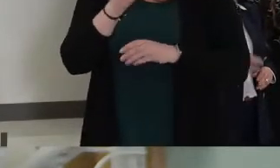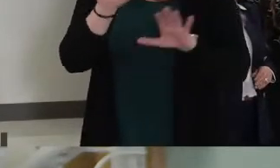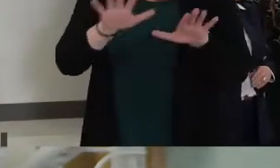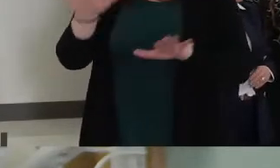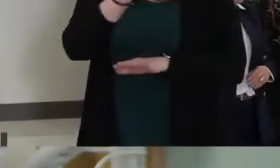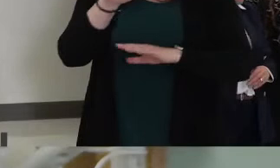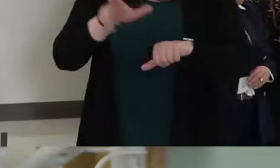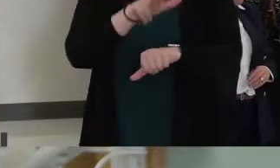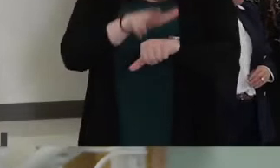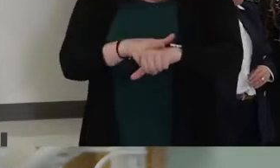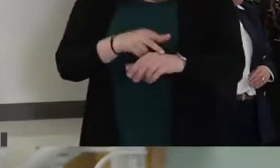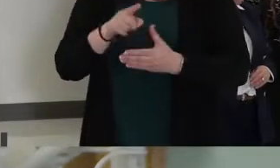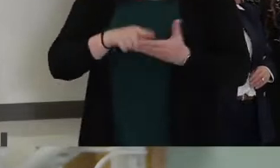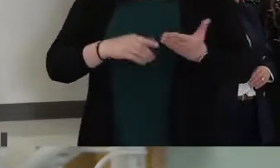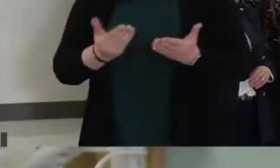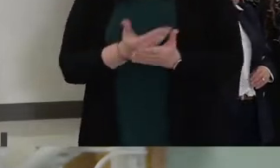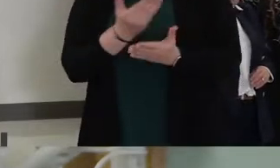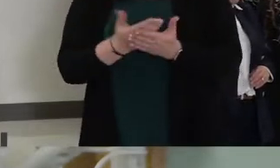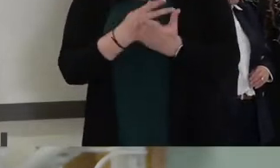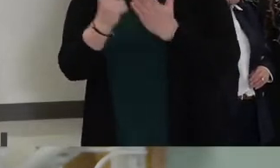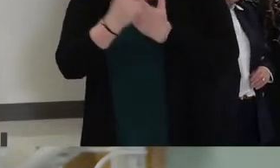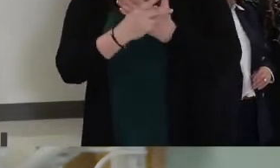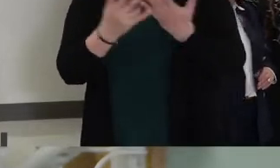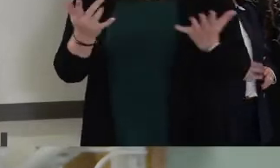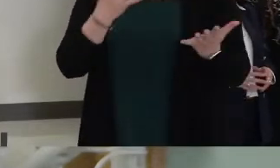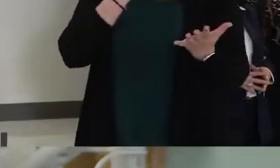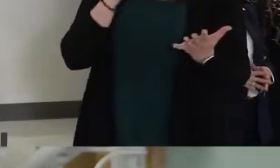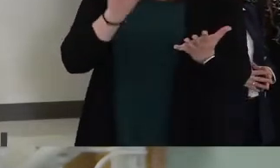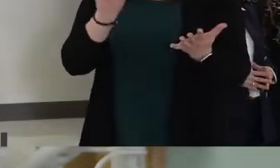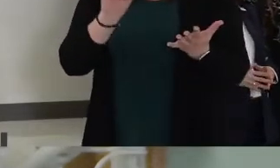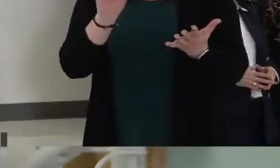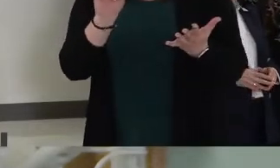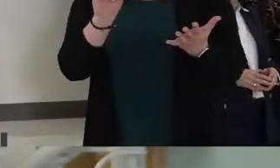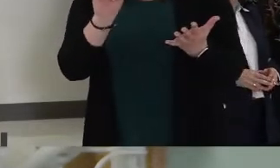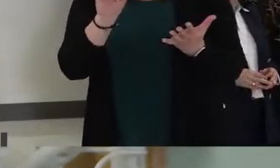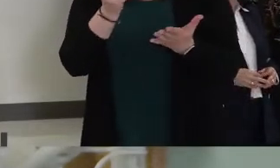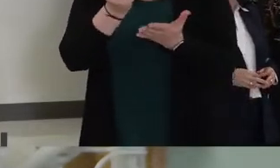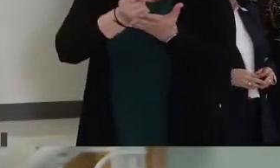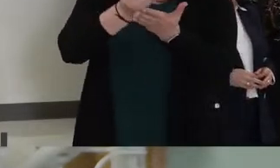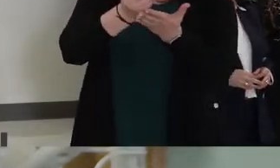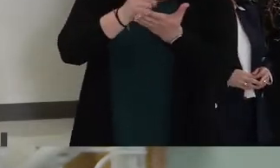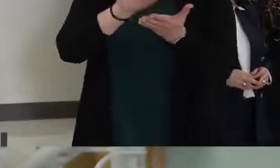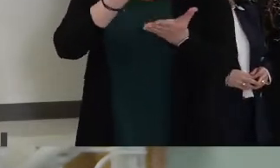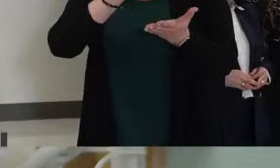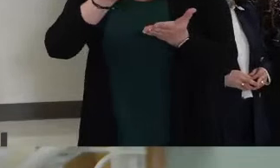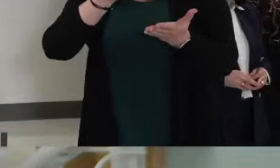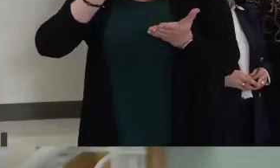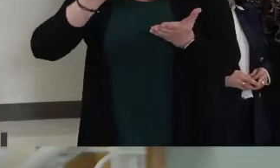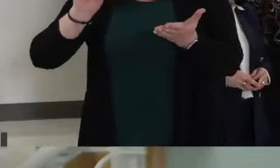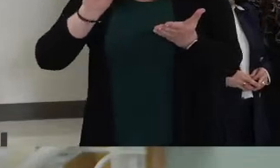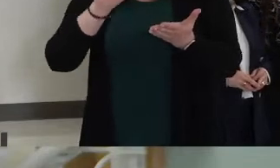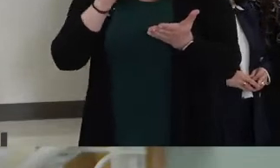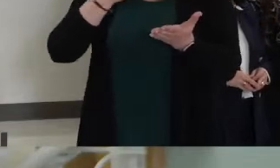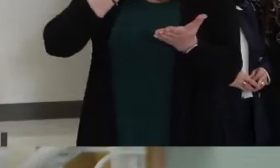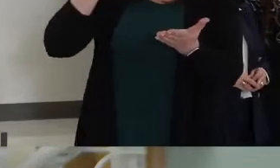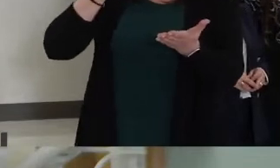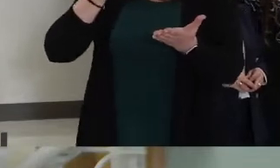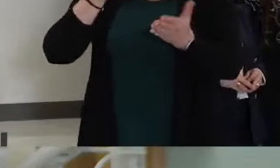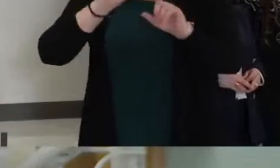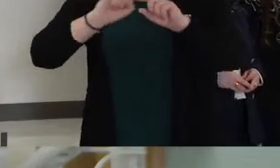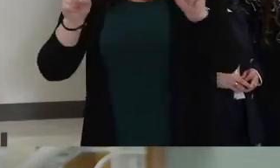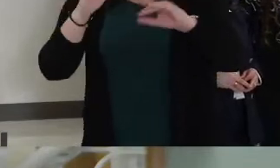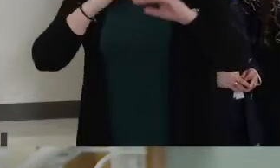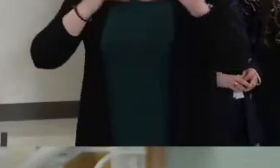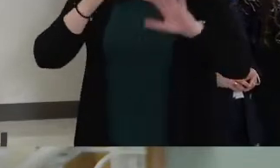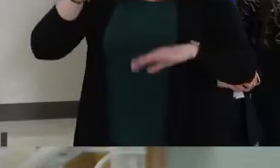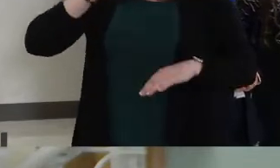are those new programs, what does it look like to treat substance use disorder better and differently than we did